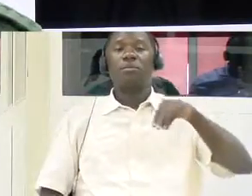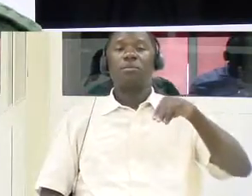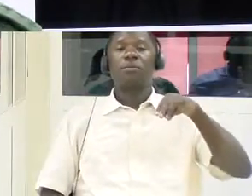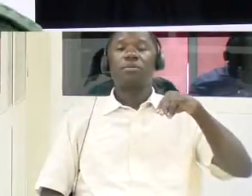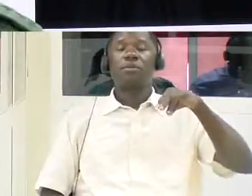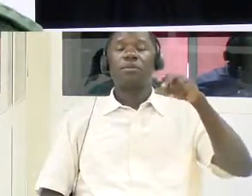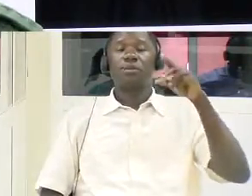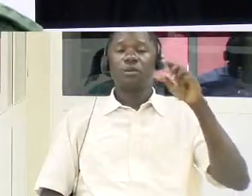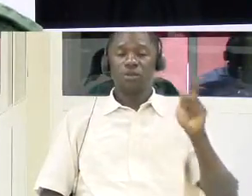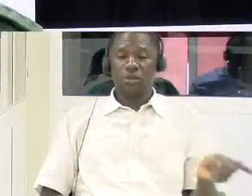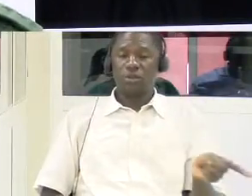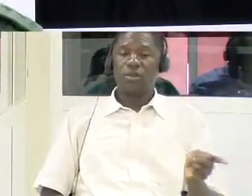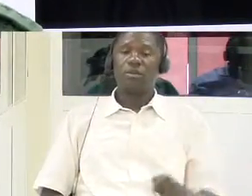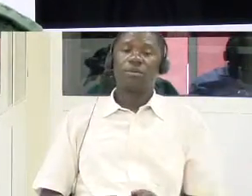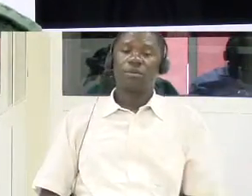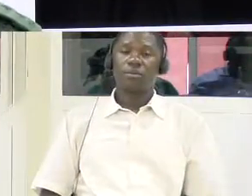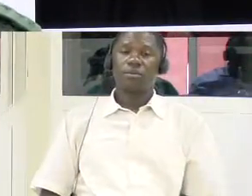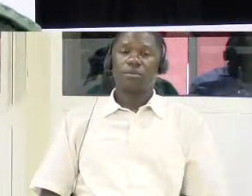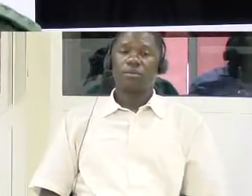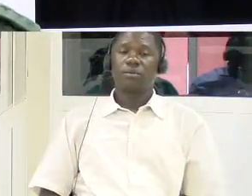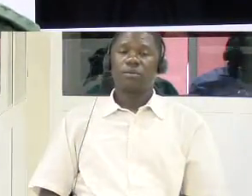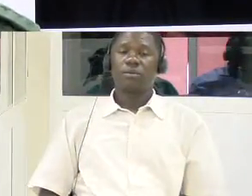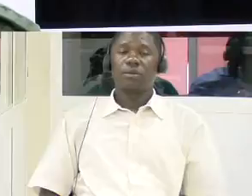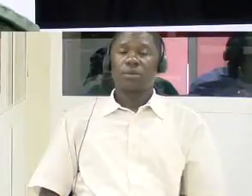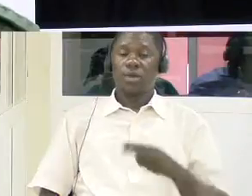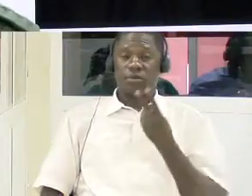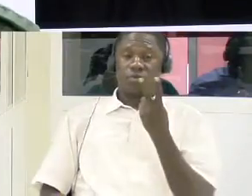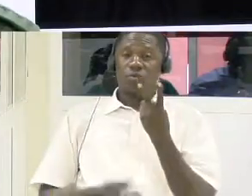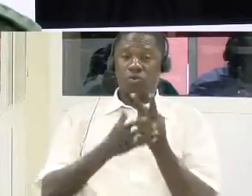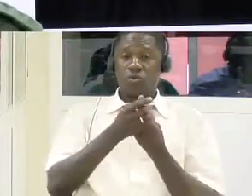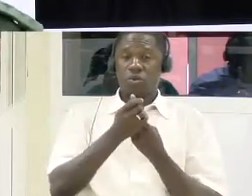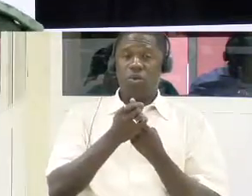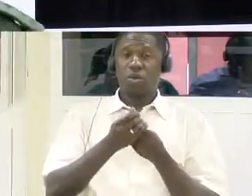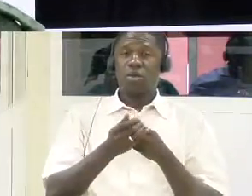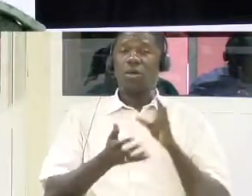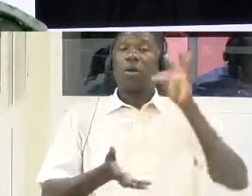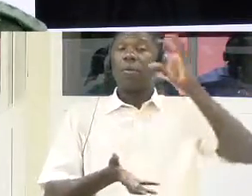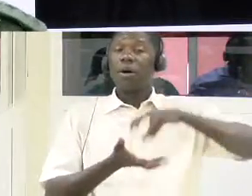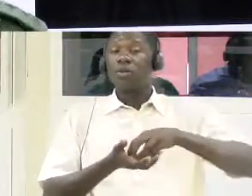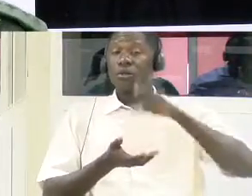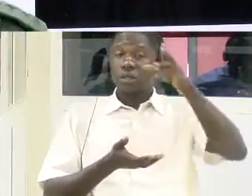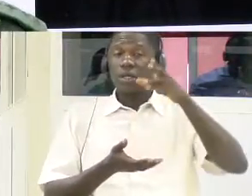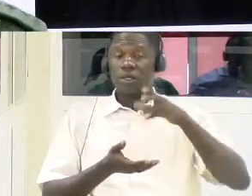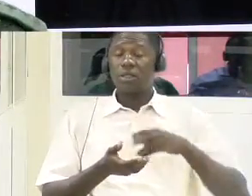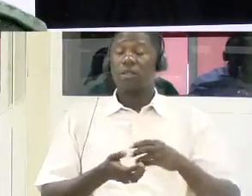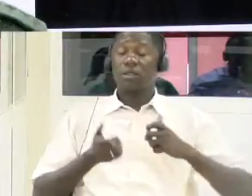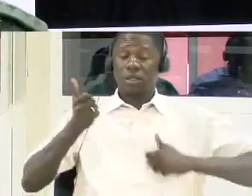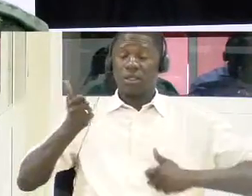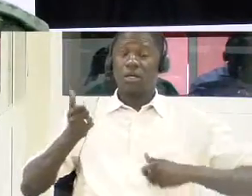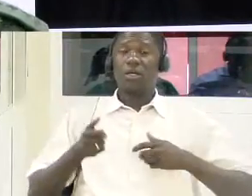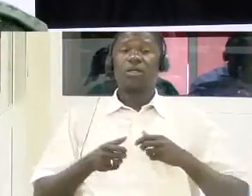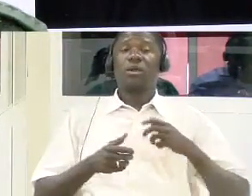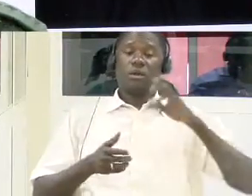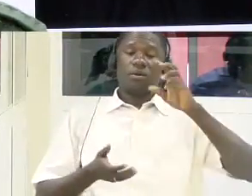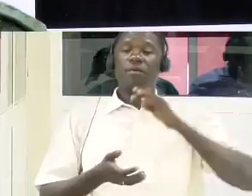had 2 battalions that time. The State Guard Battalion in Banjul, the Guards Battalion in Fajara Barracks. So we